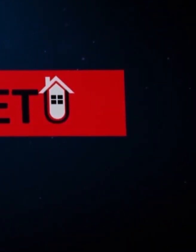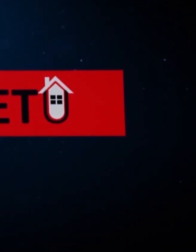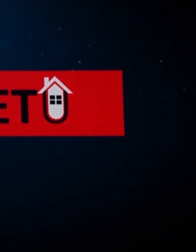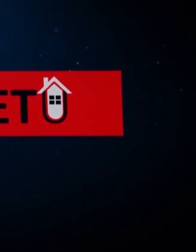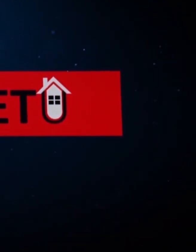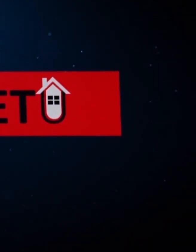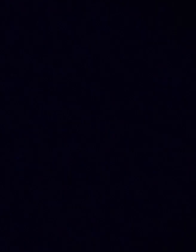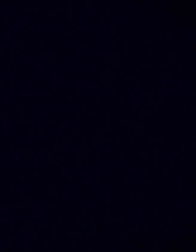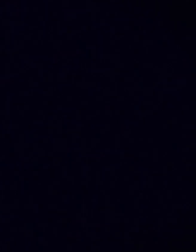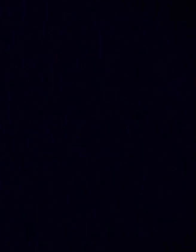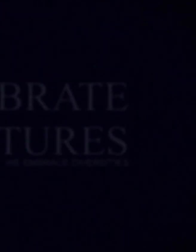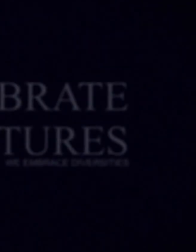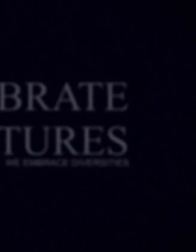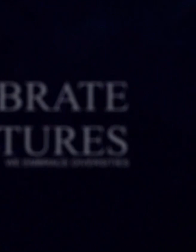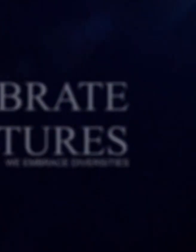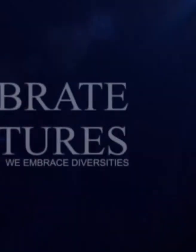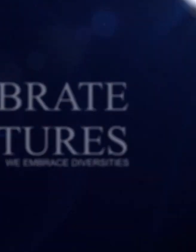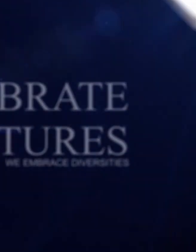This is ZAQUETU.